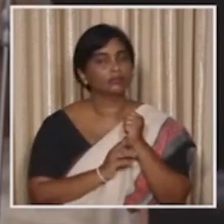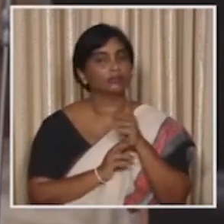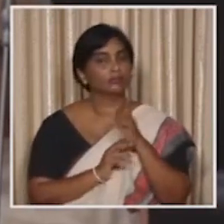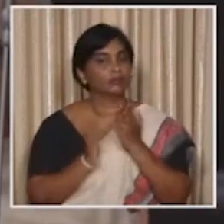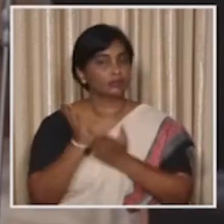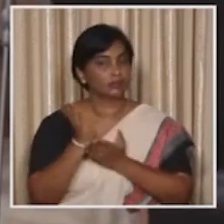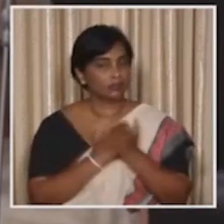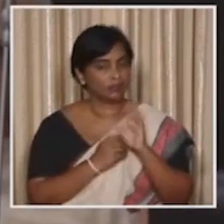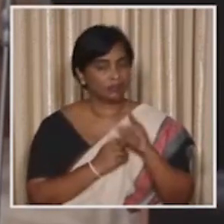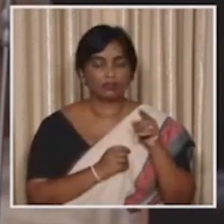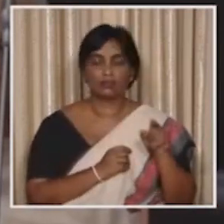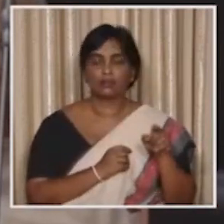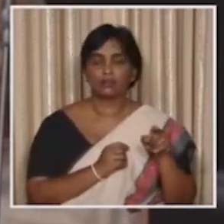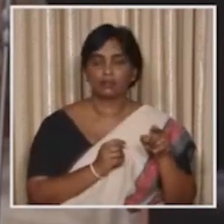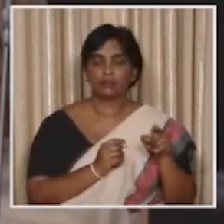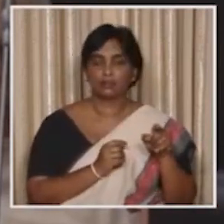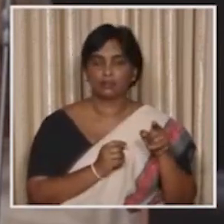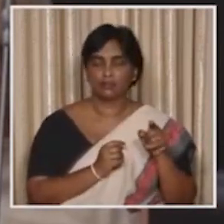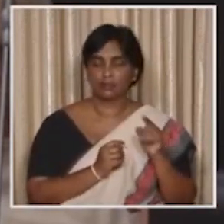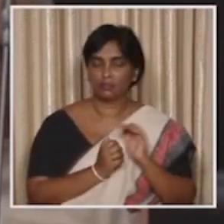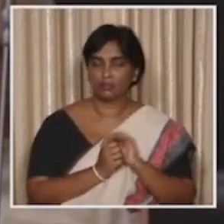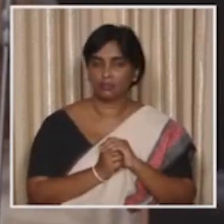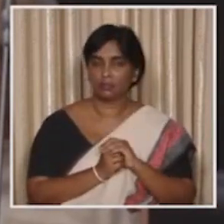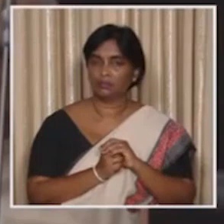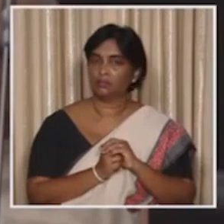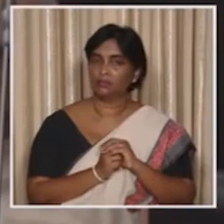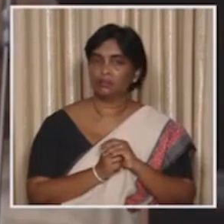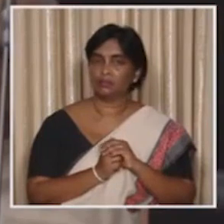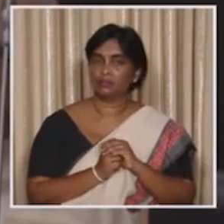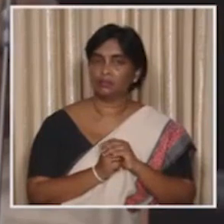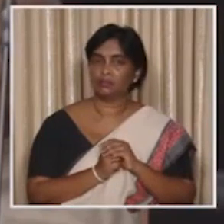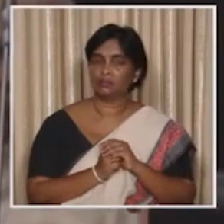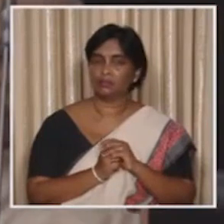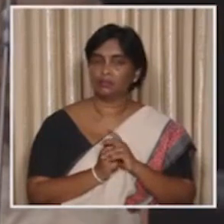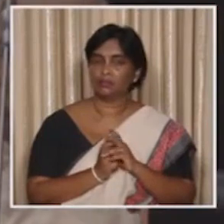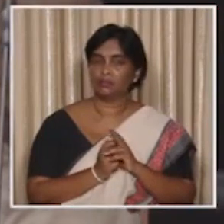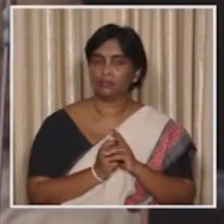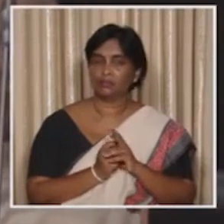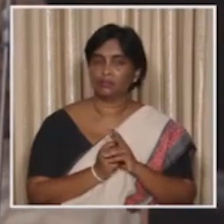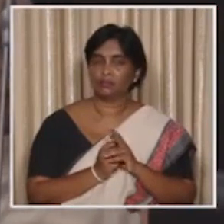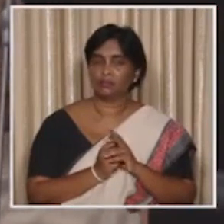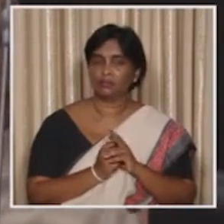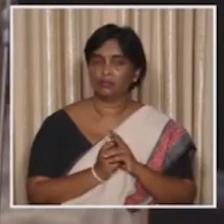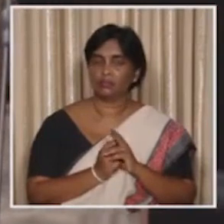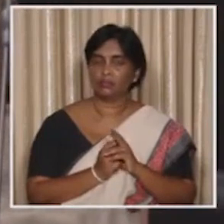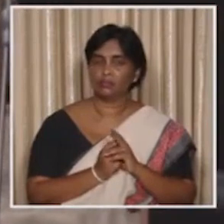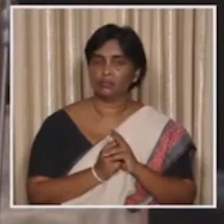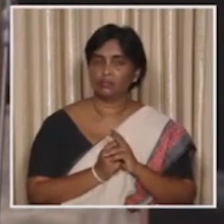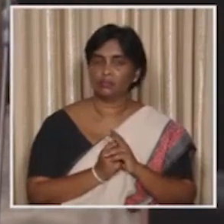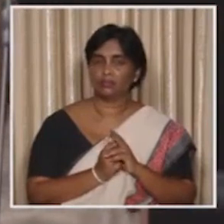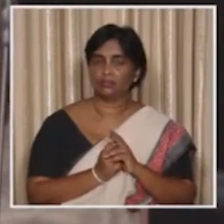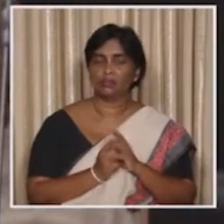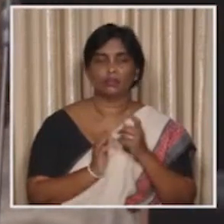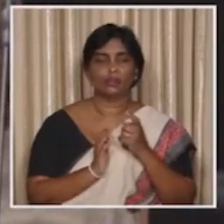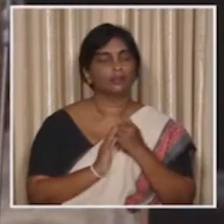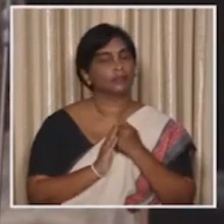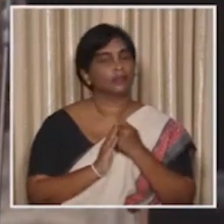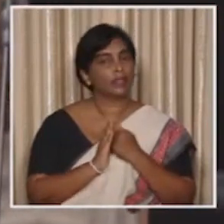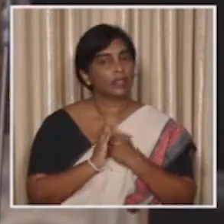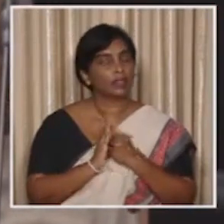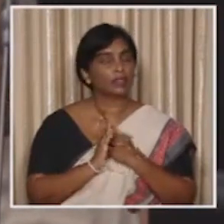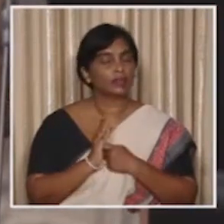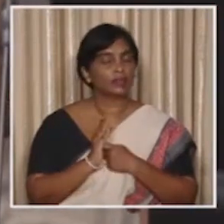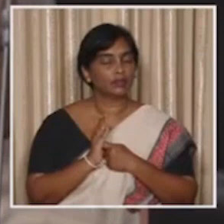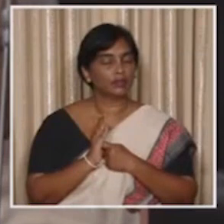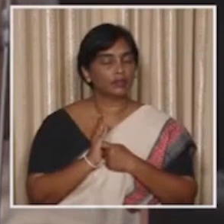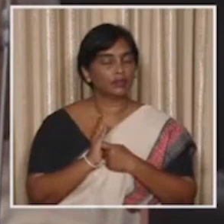invoking preponderance of probability. The standard of proof for a conviction before court of law is beyond reasonable doubt.